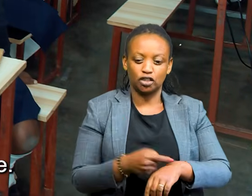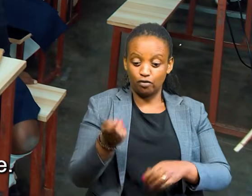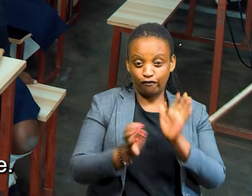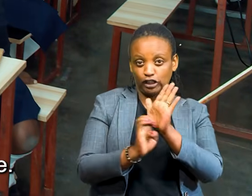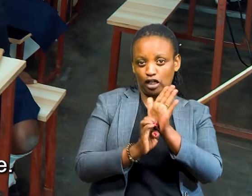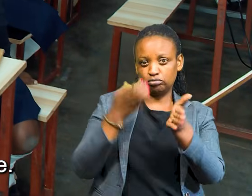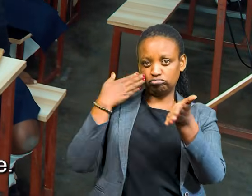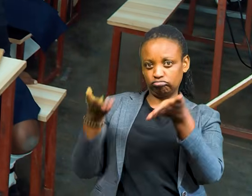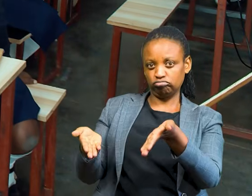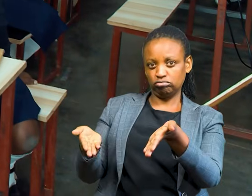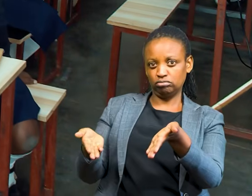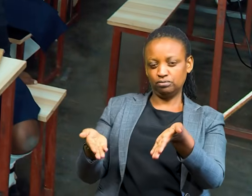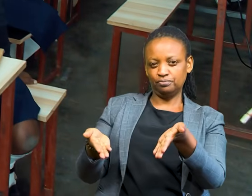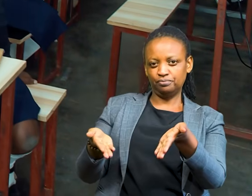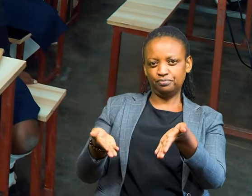time.